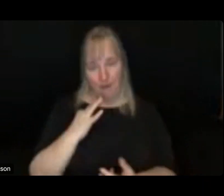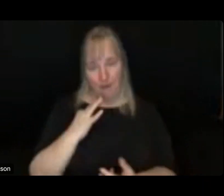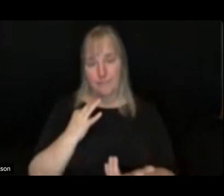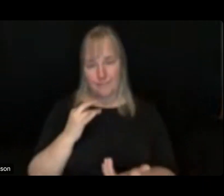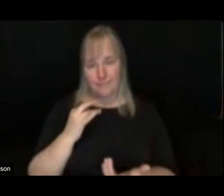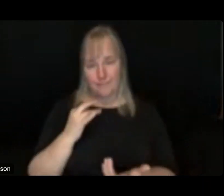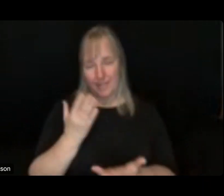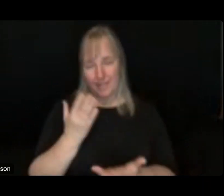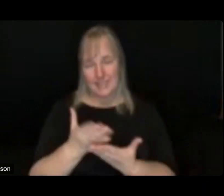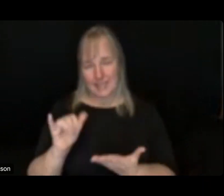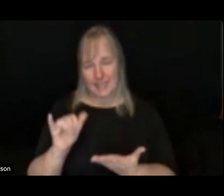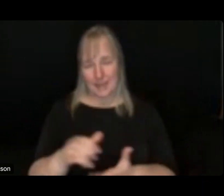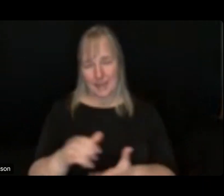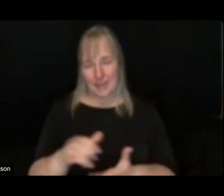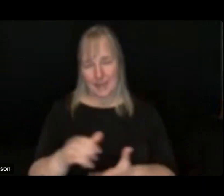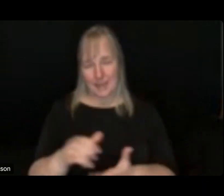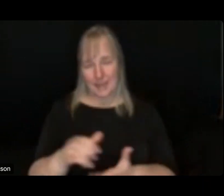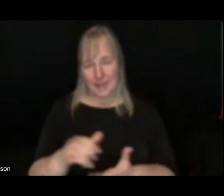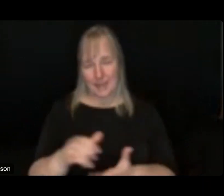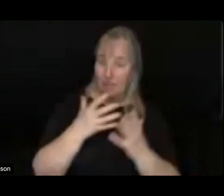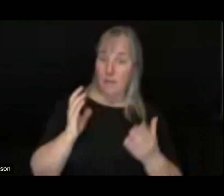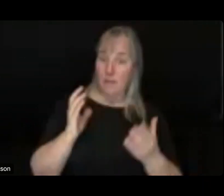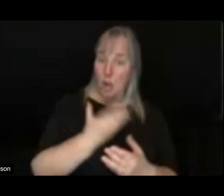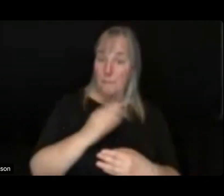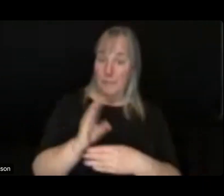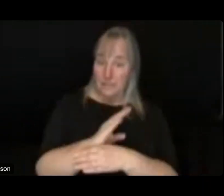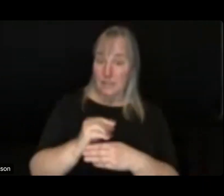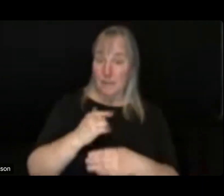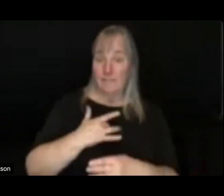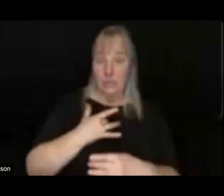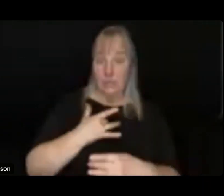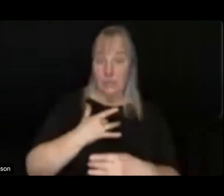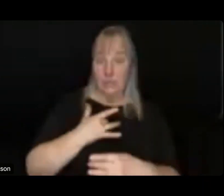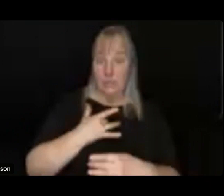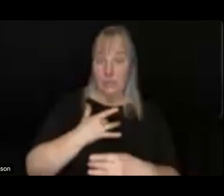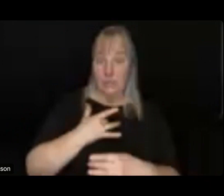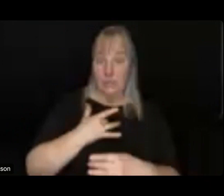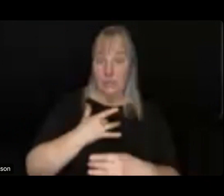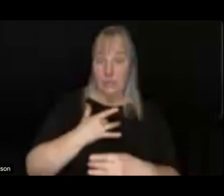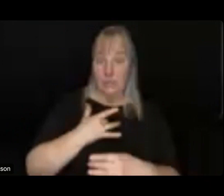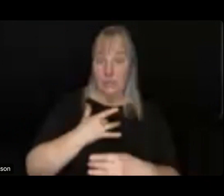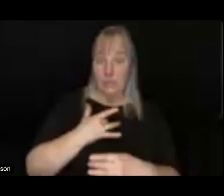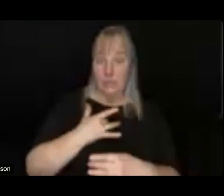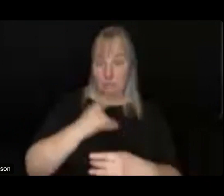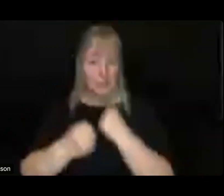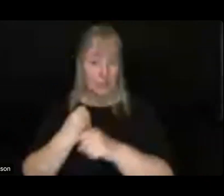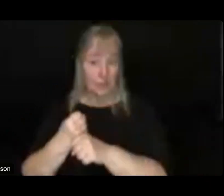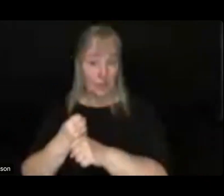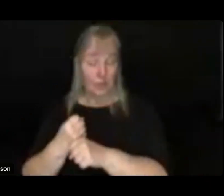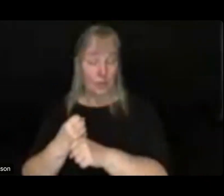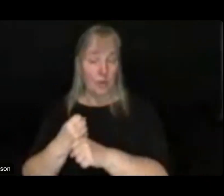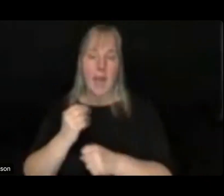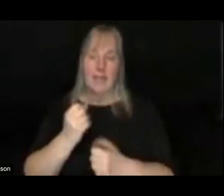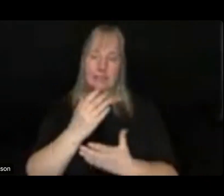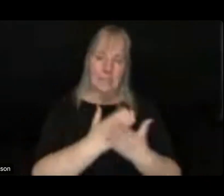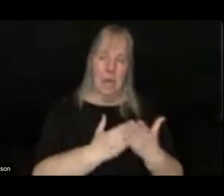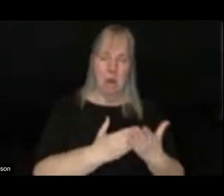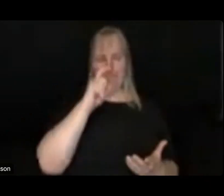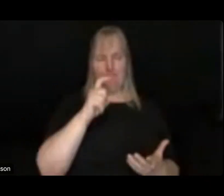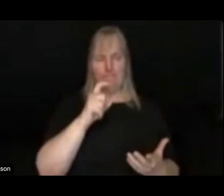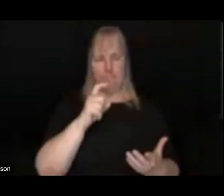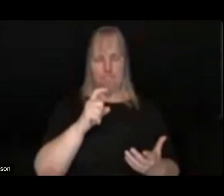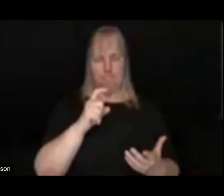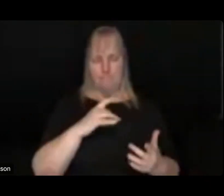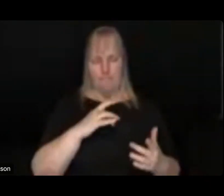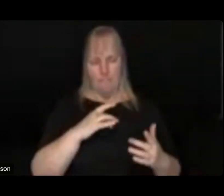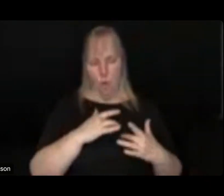say a lot of our businesses are optimistic about what this year will bring. And then there are some that are really questioning where they're at. Some